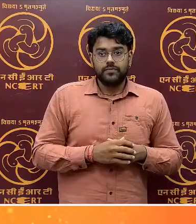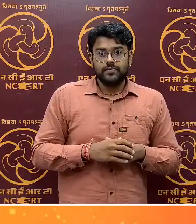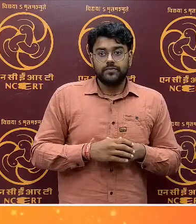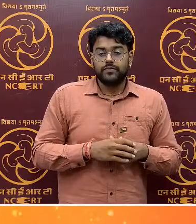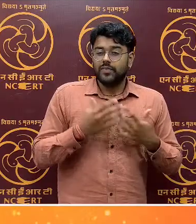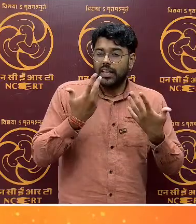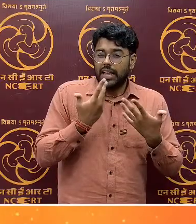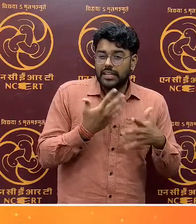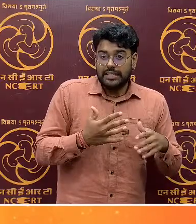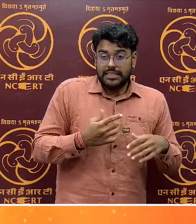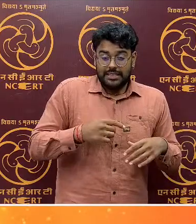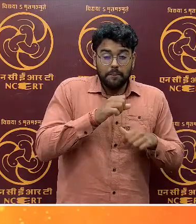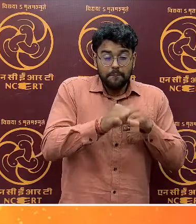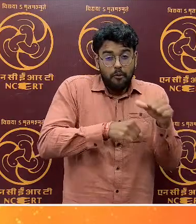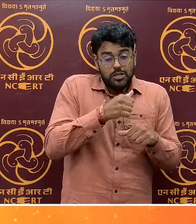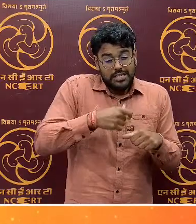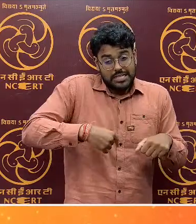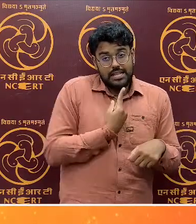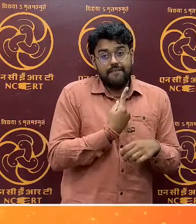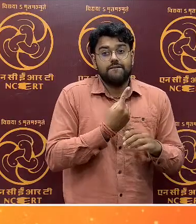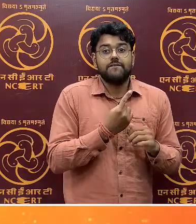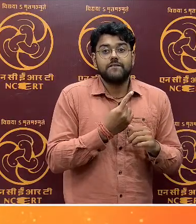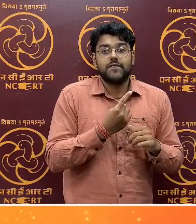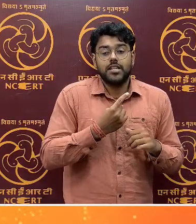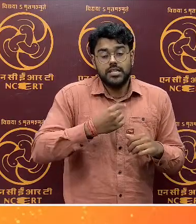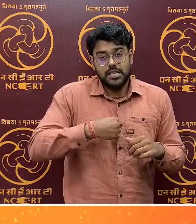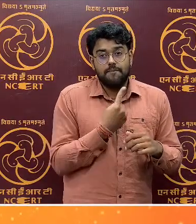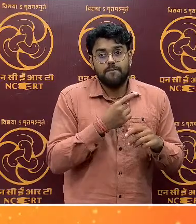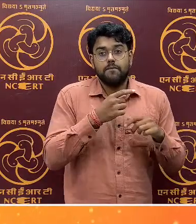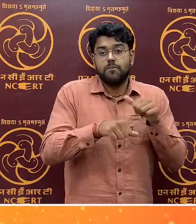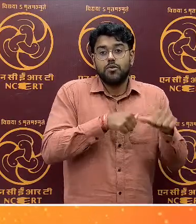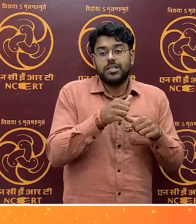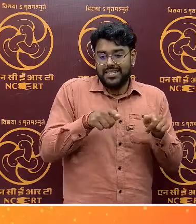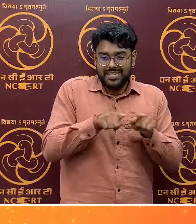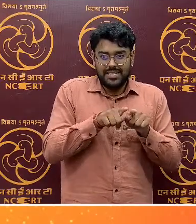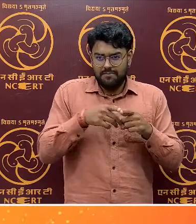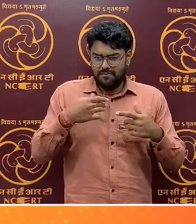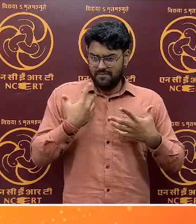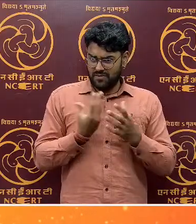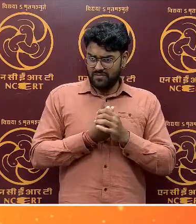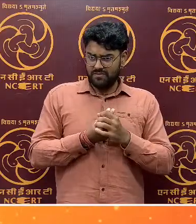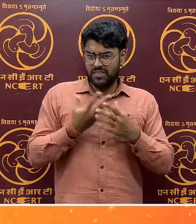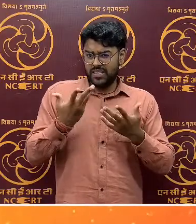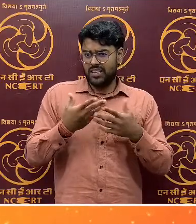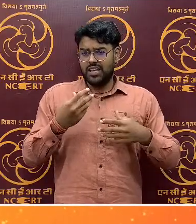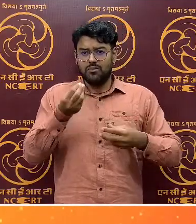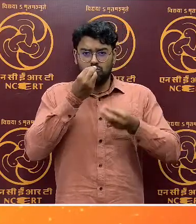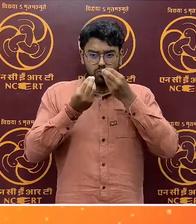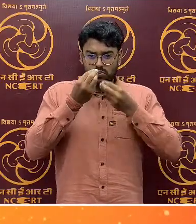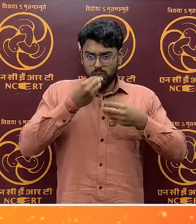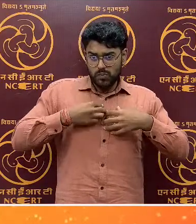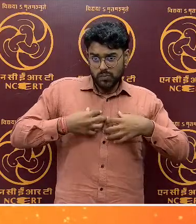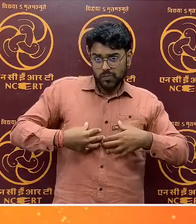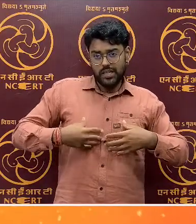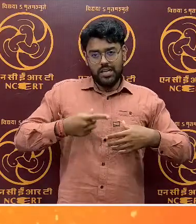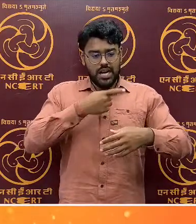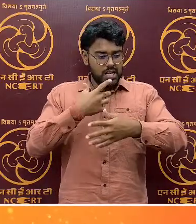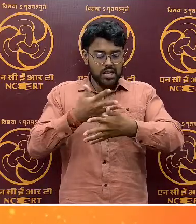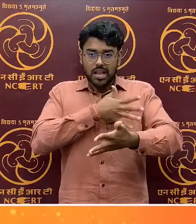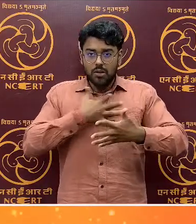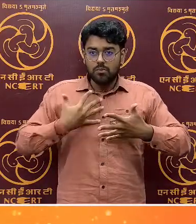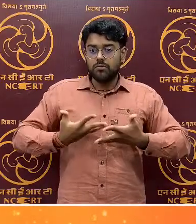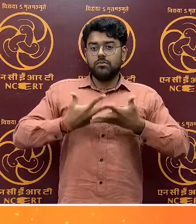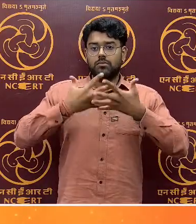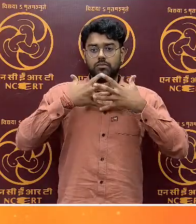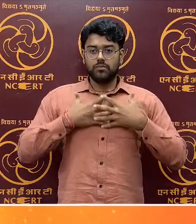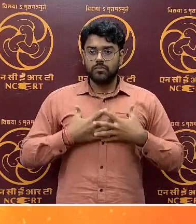do all the processes on their own. Oh, like we are doing all the processes on our own, like digestion, circulation, respiration,